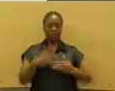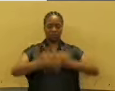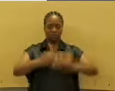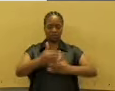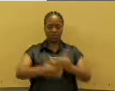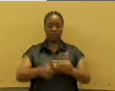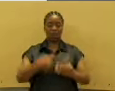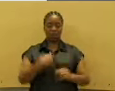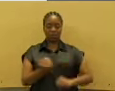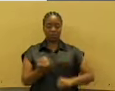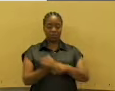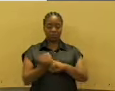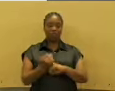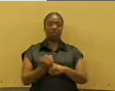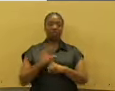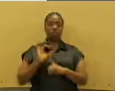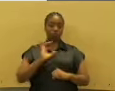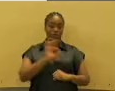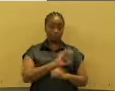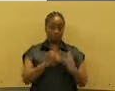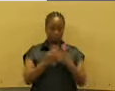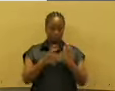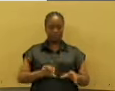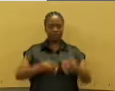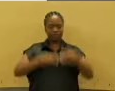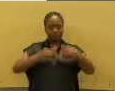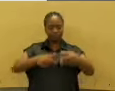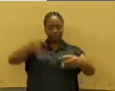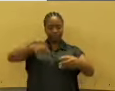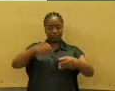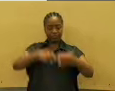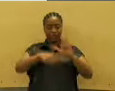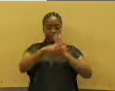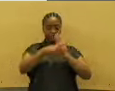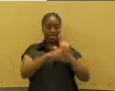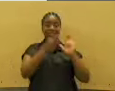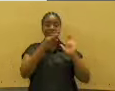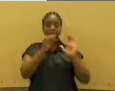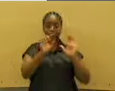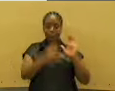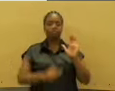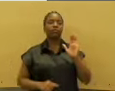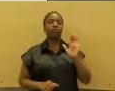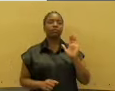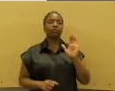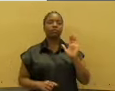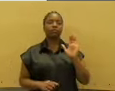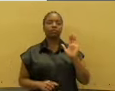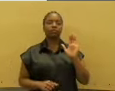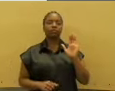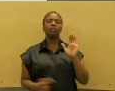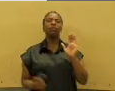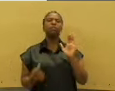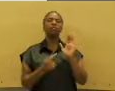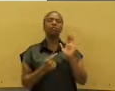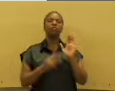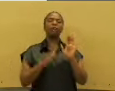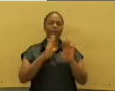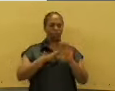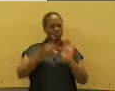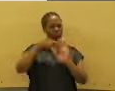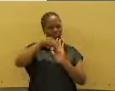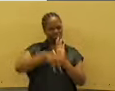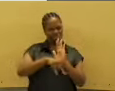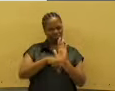staff and students. So what the document basically, or the policy rather, says is provide, it's a bit more specific in what it provides.